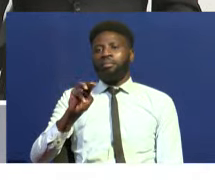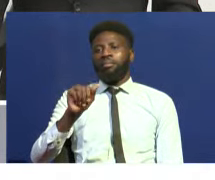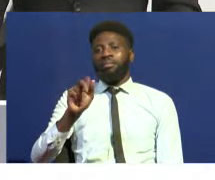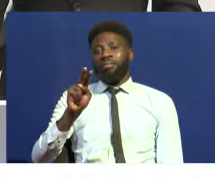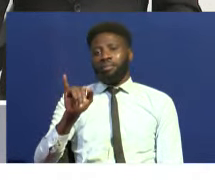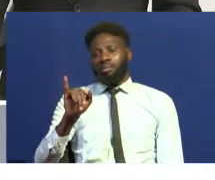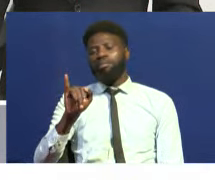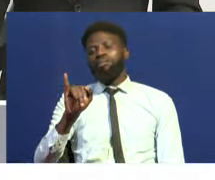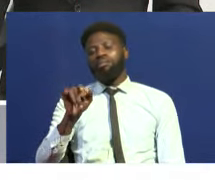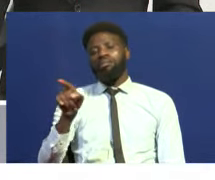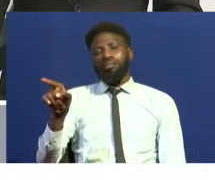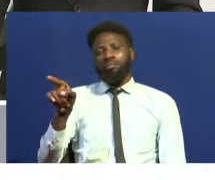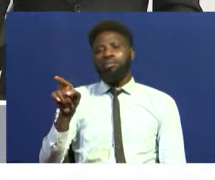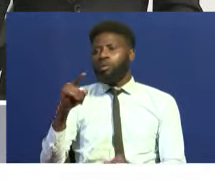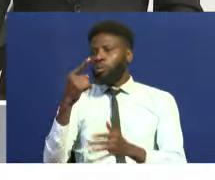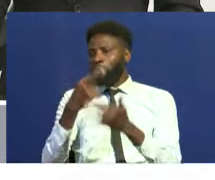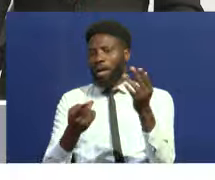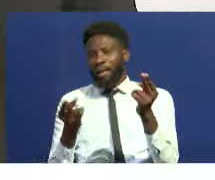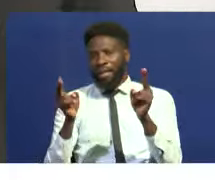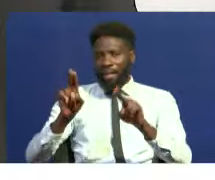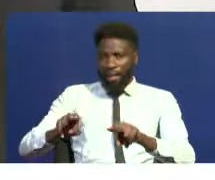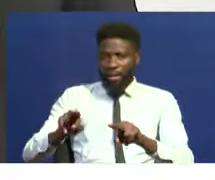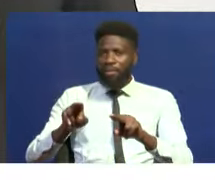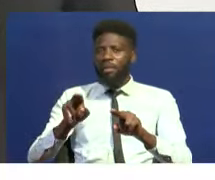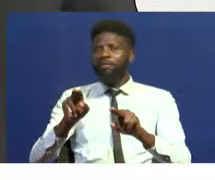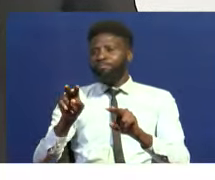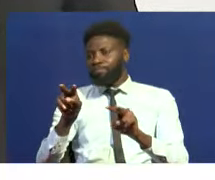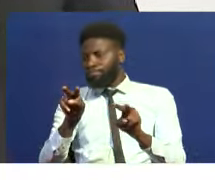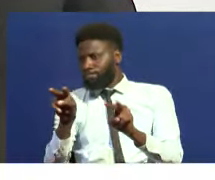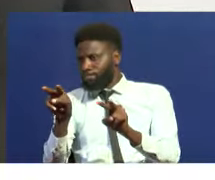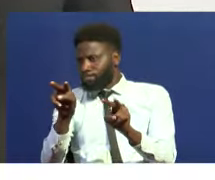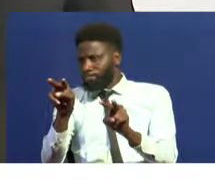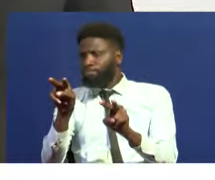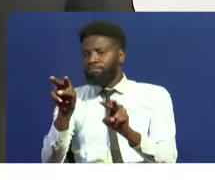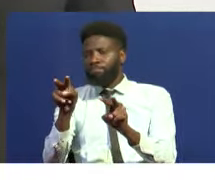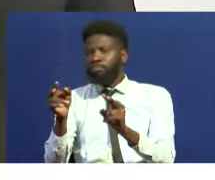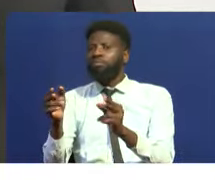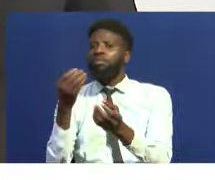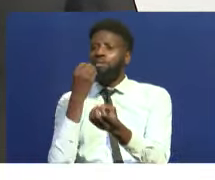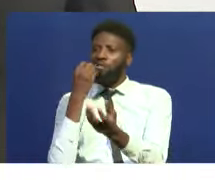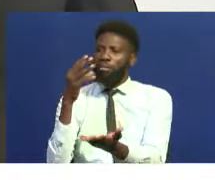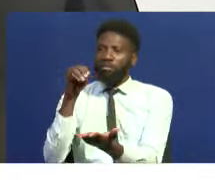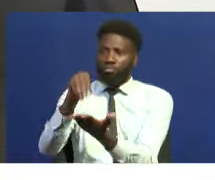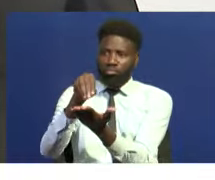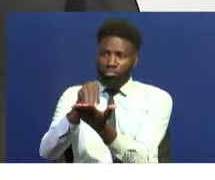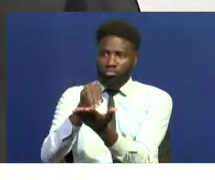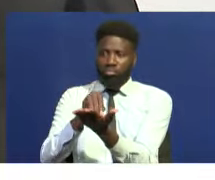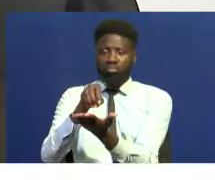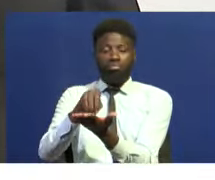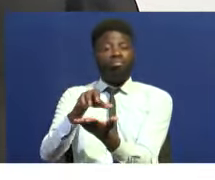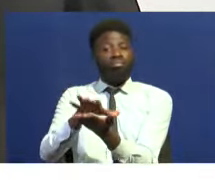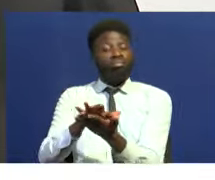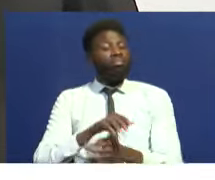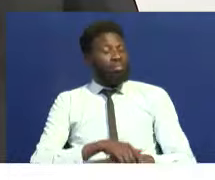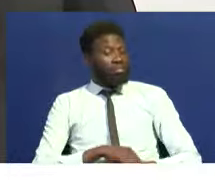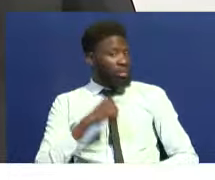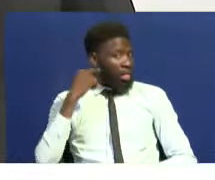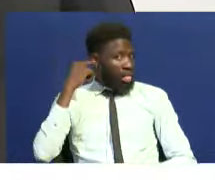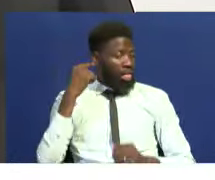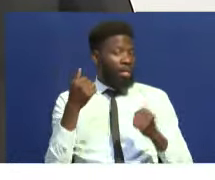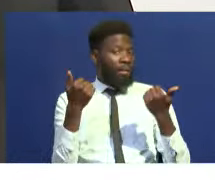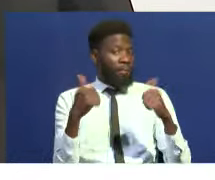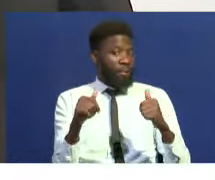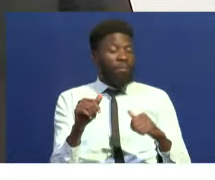in that court. But what we've been able to gather is that the IG could be